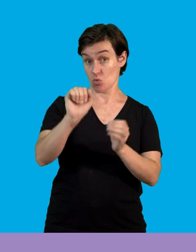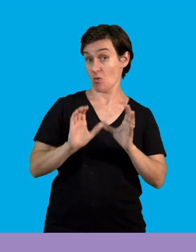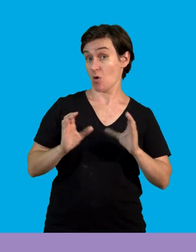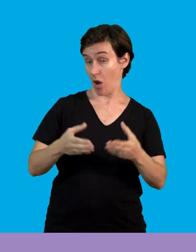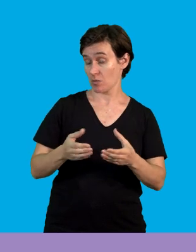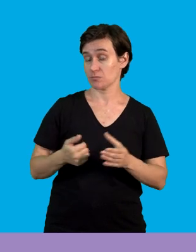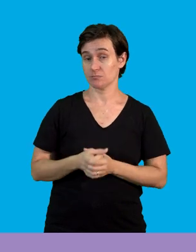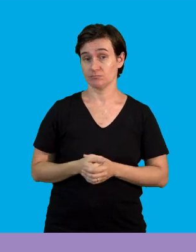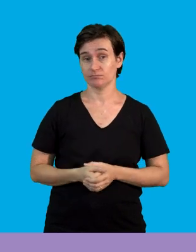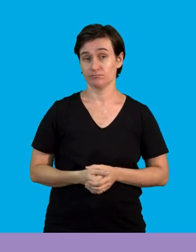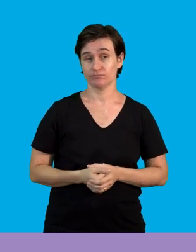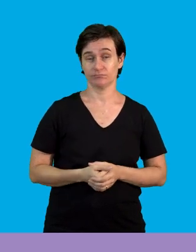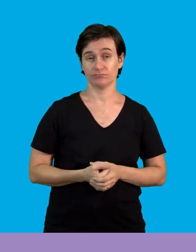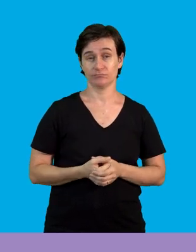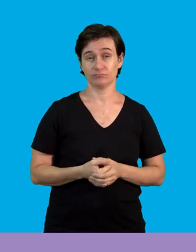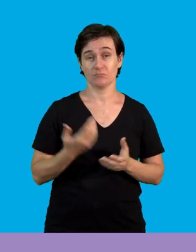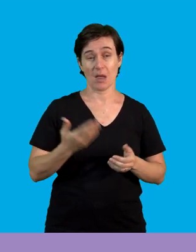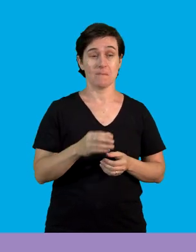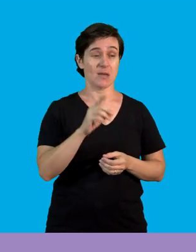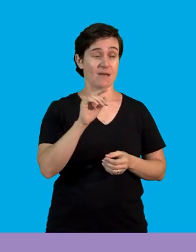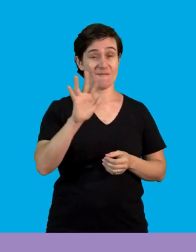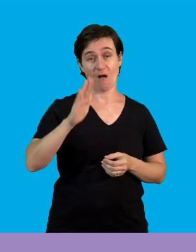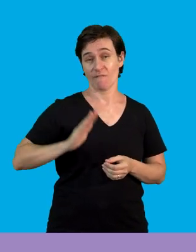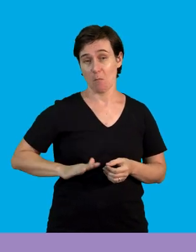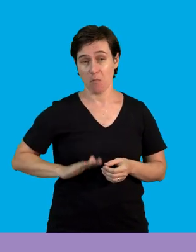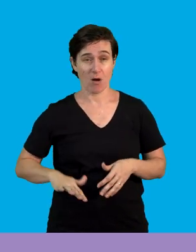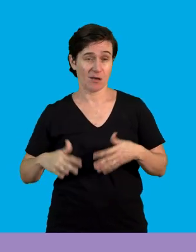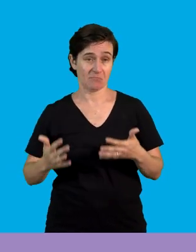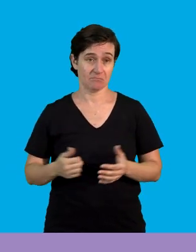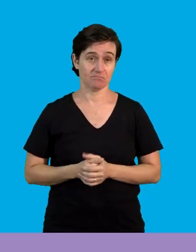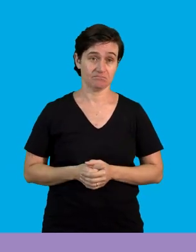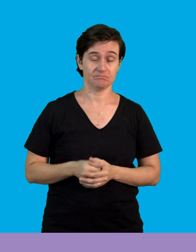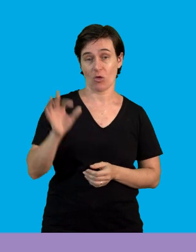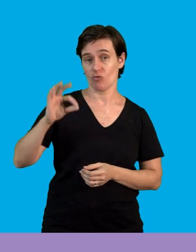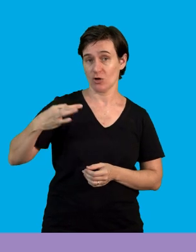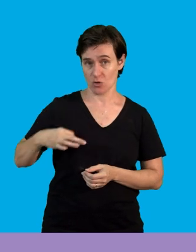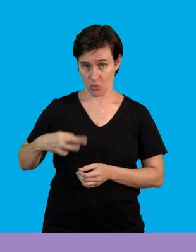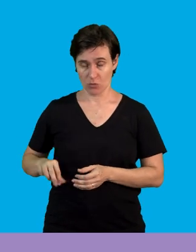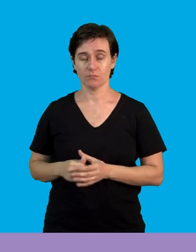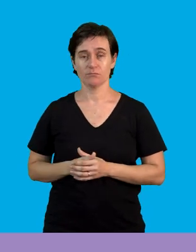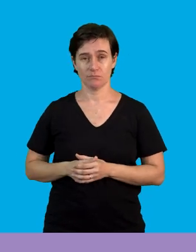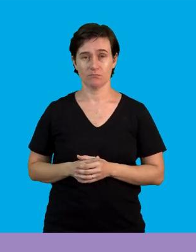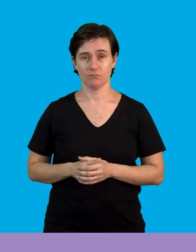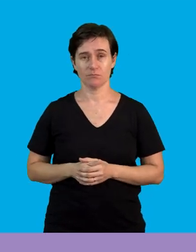class, in one row, you've got 5 boys and 3 girls.